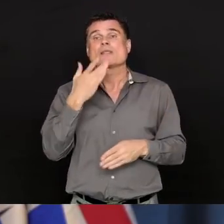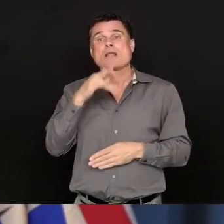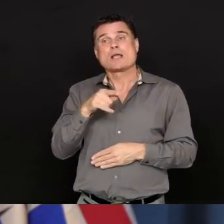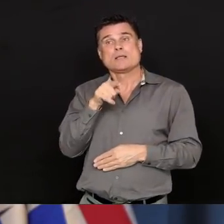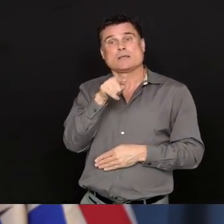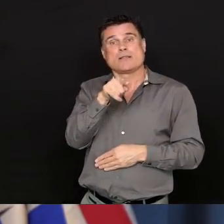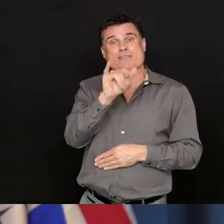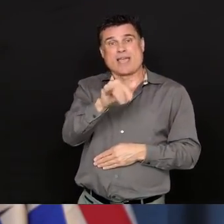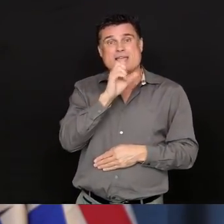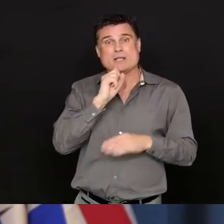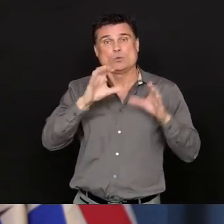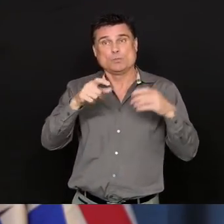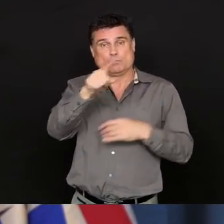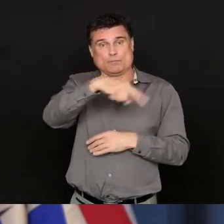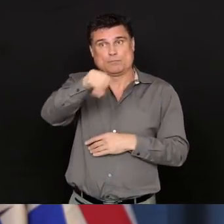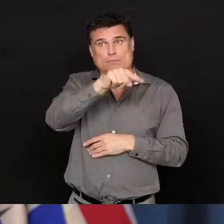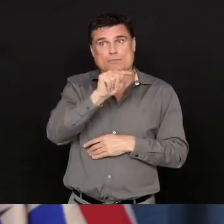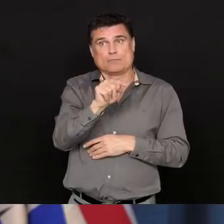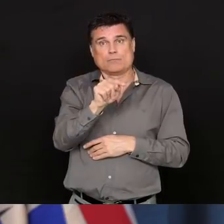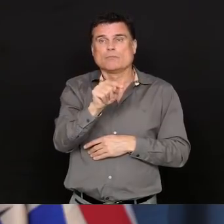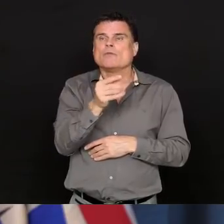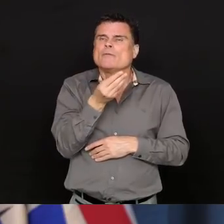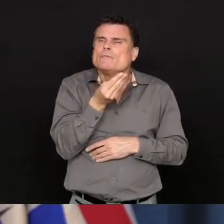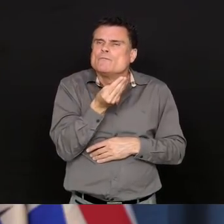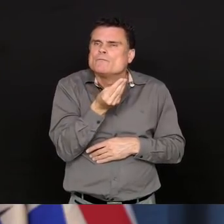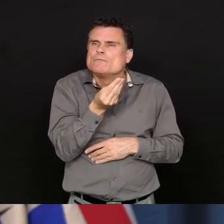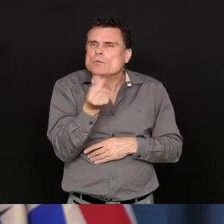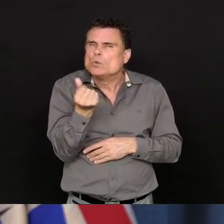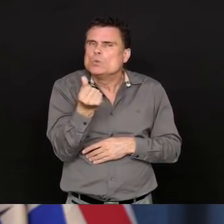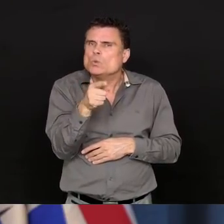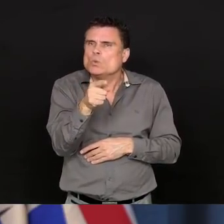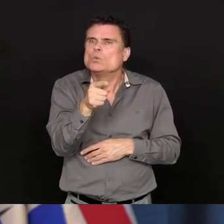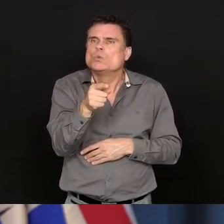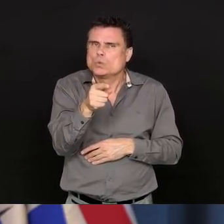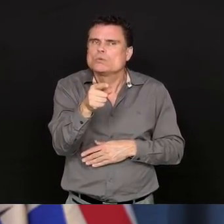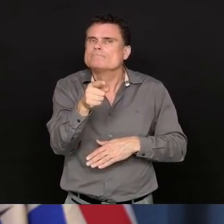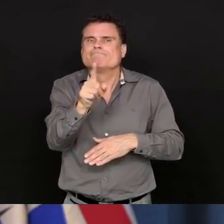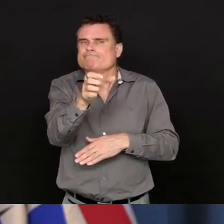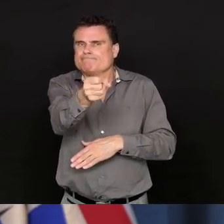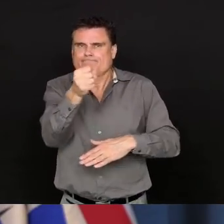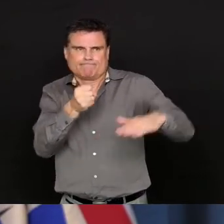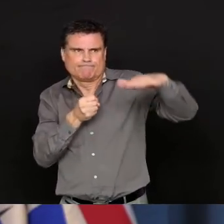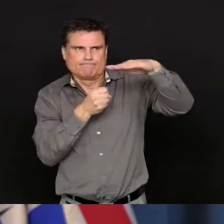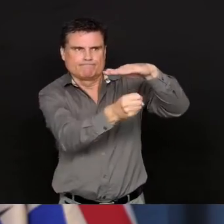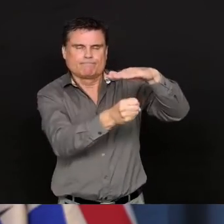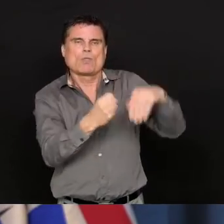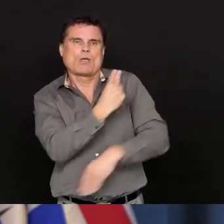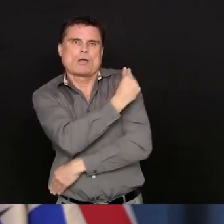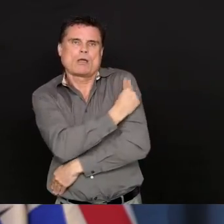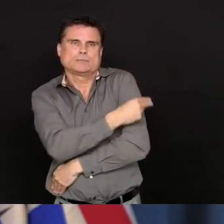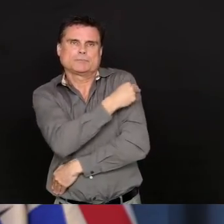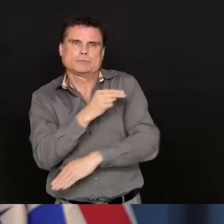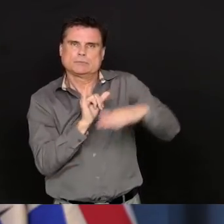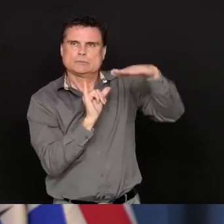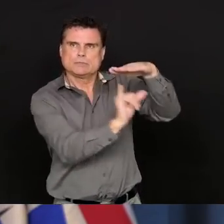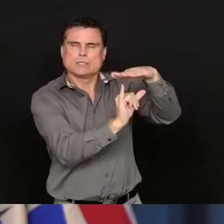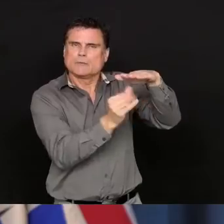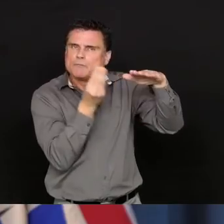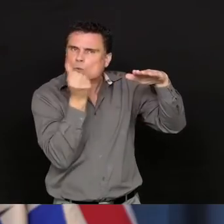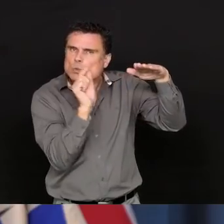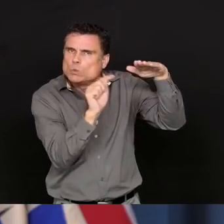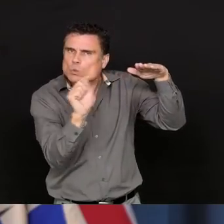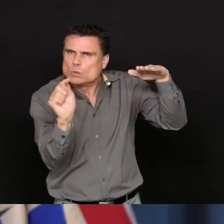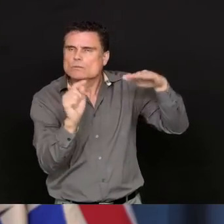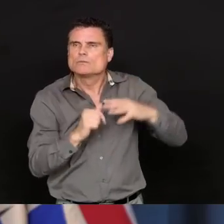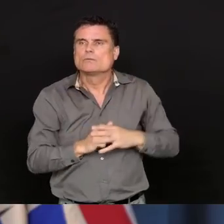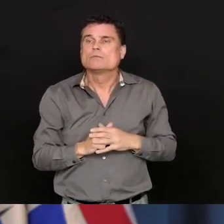in that age group. So that is important for us. Having said that, we know that across the country there have been young people, and around the